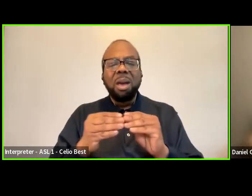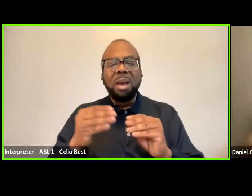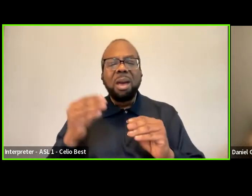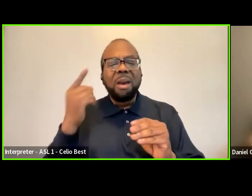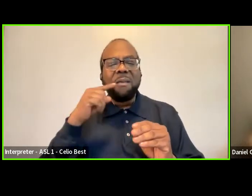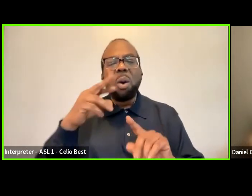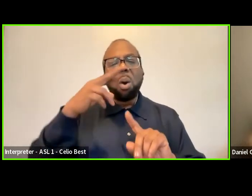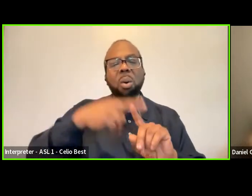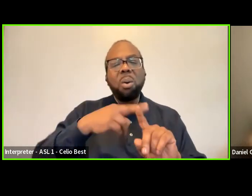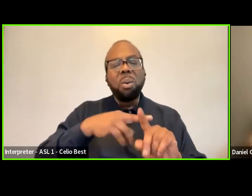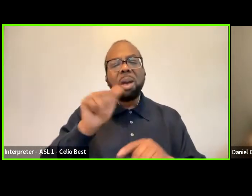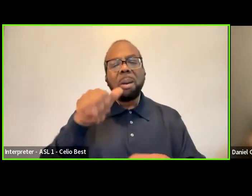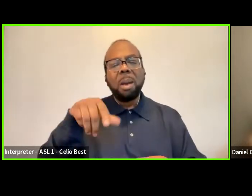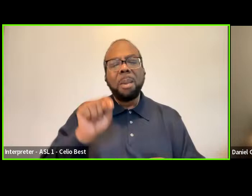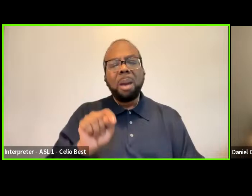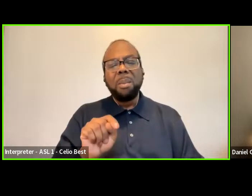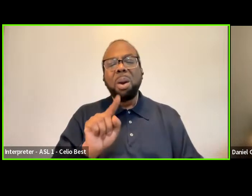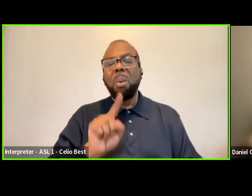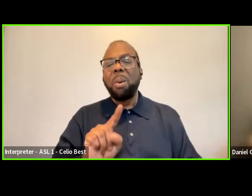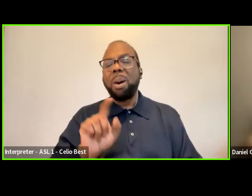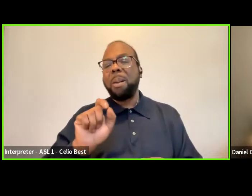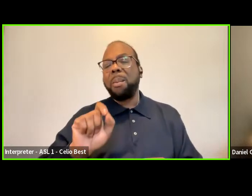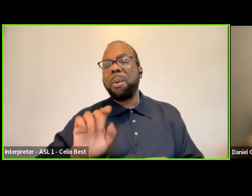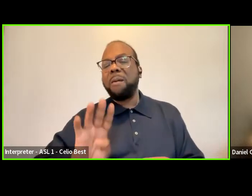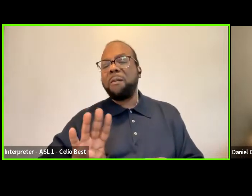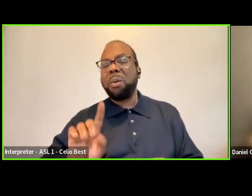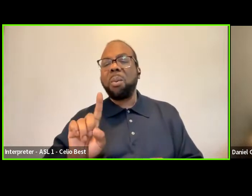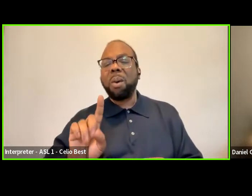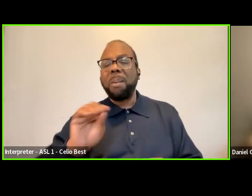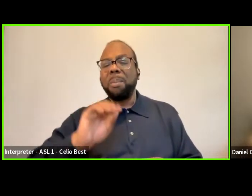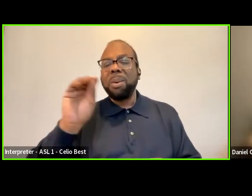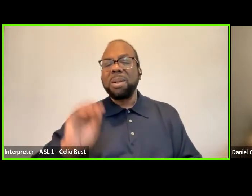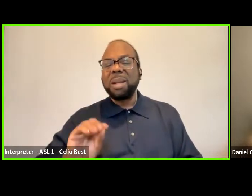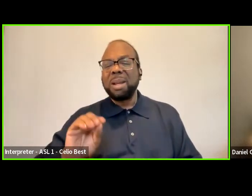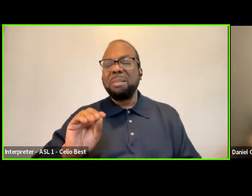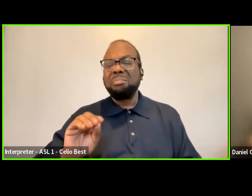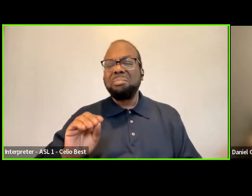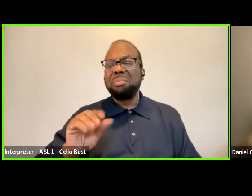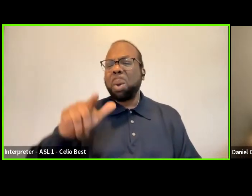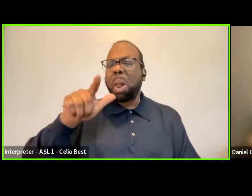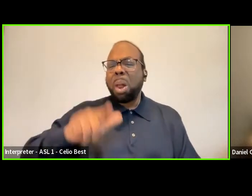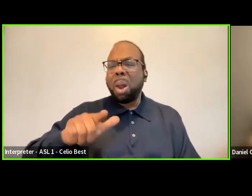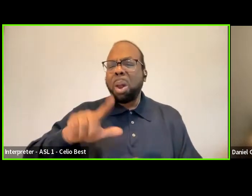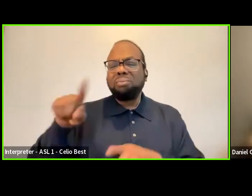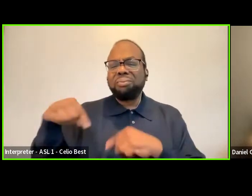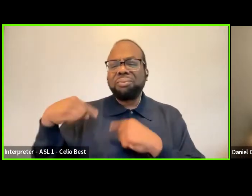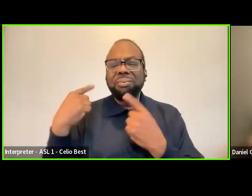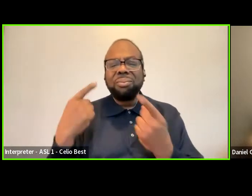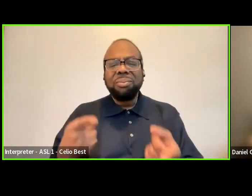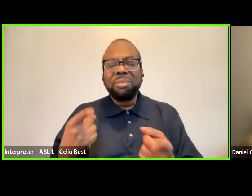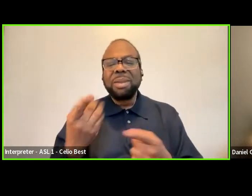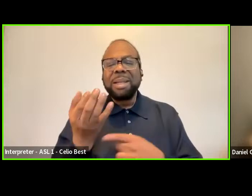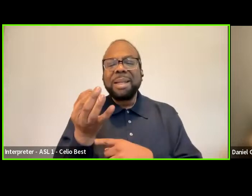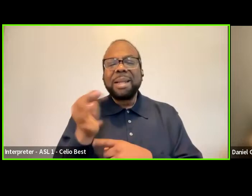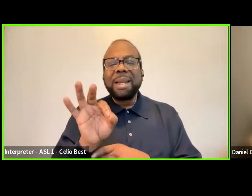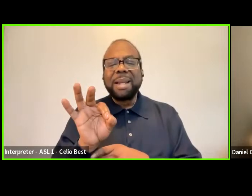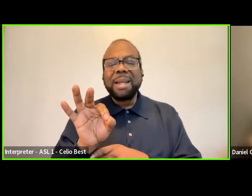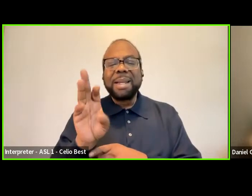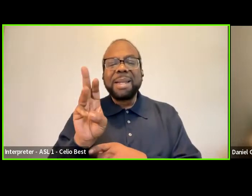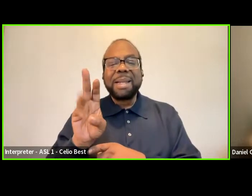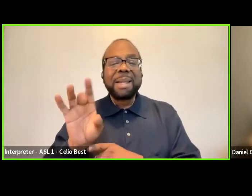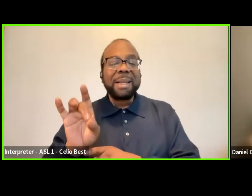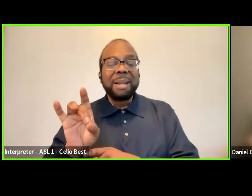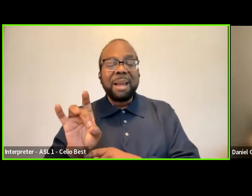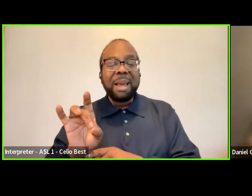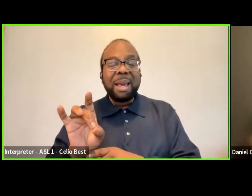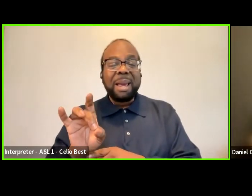.41%. That's the lowest it has been since 1968. And the vacancy